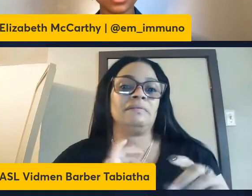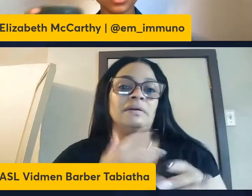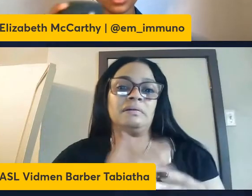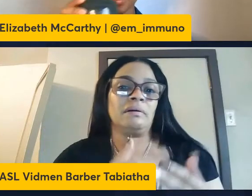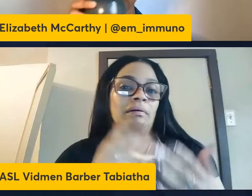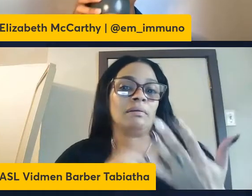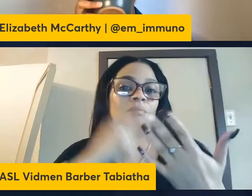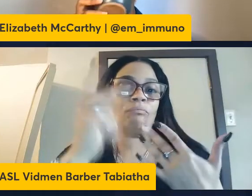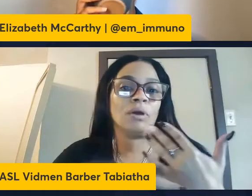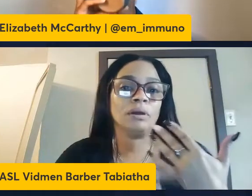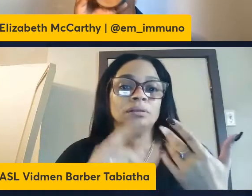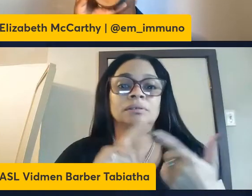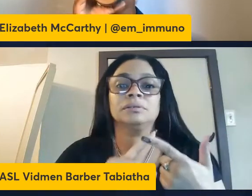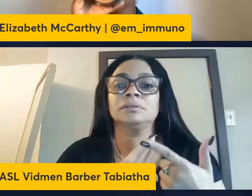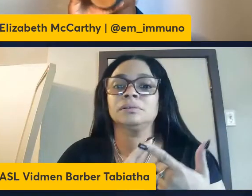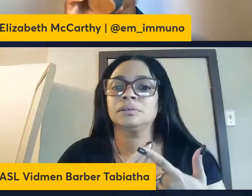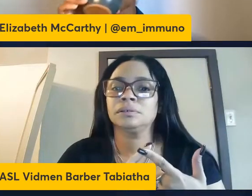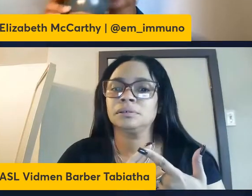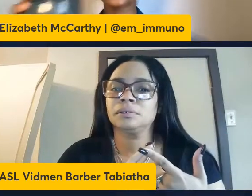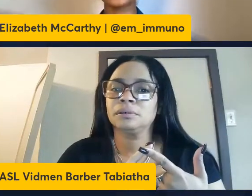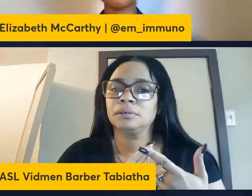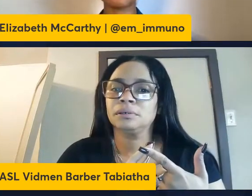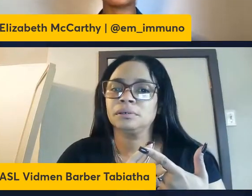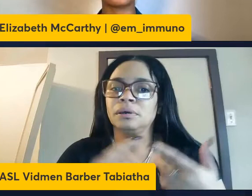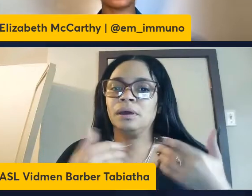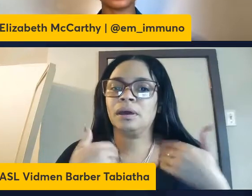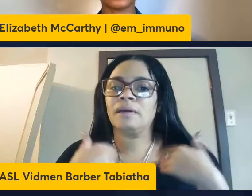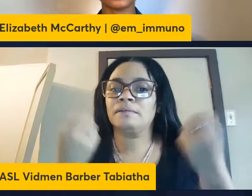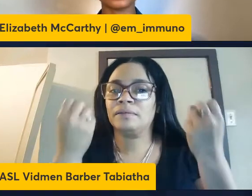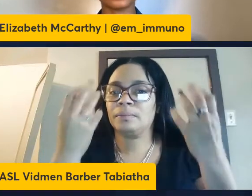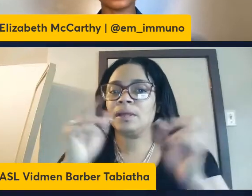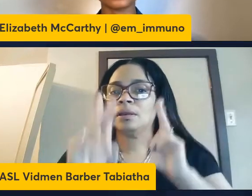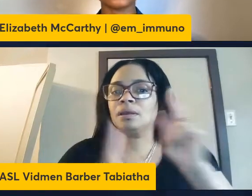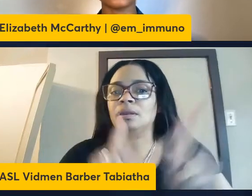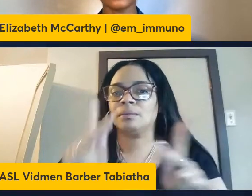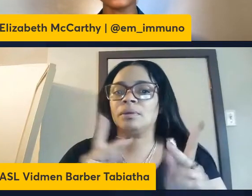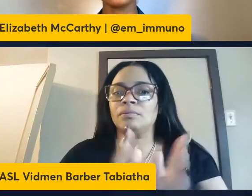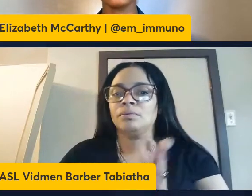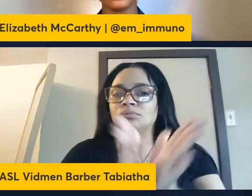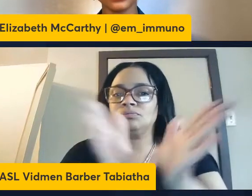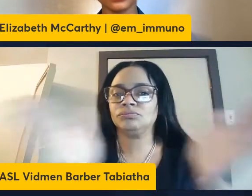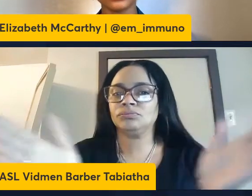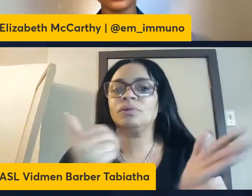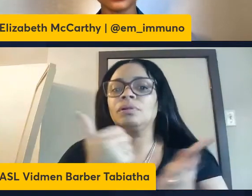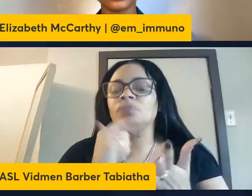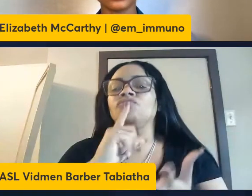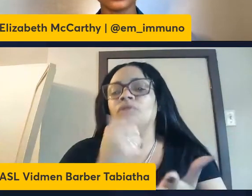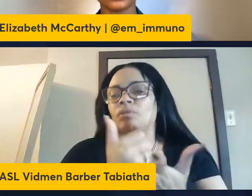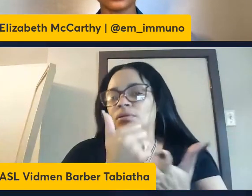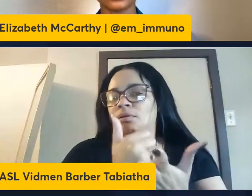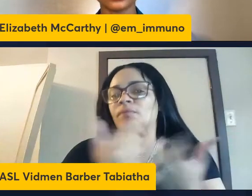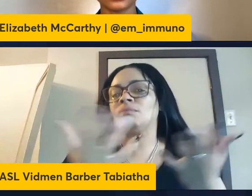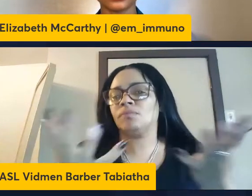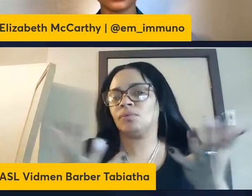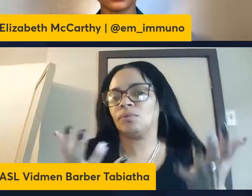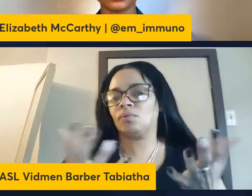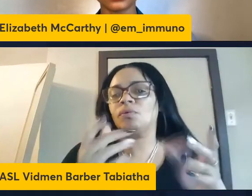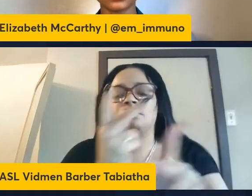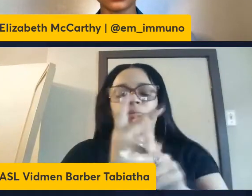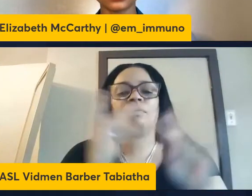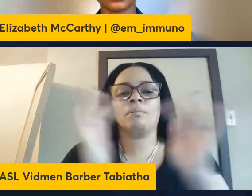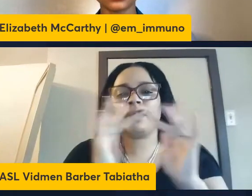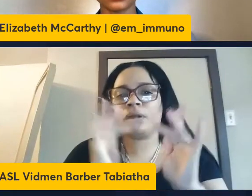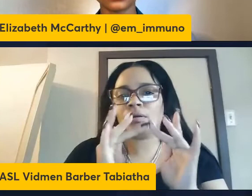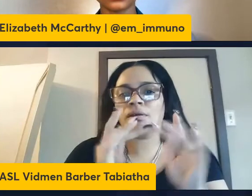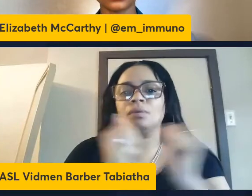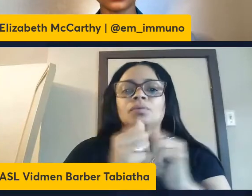so many people across many disciplines. So I think having many people across the spectrum is helpful because you want to keep contact with what